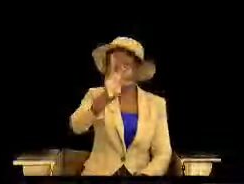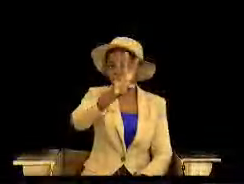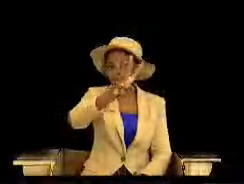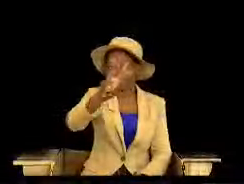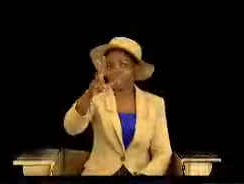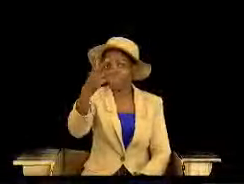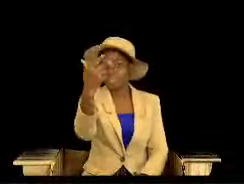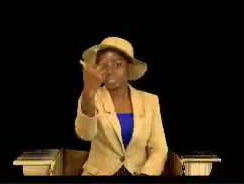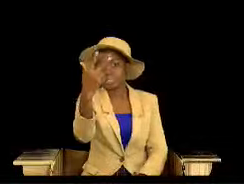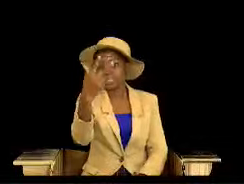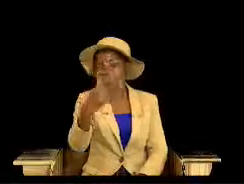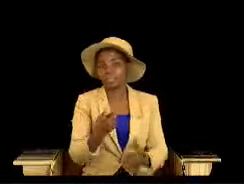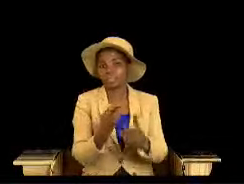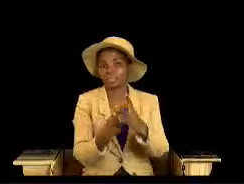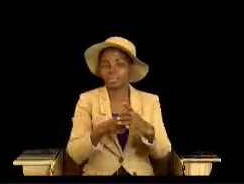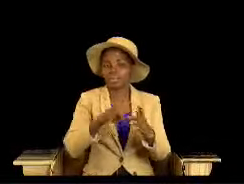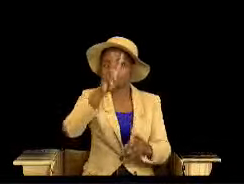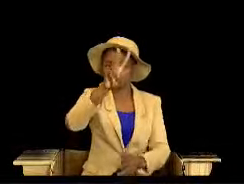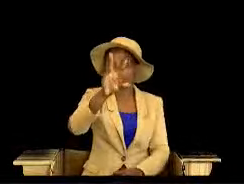493